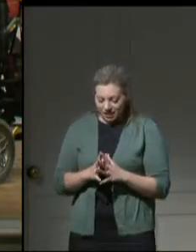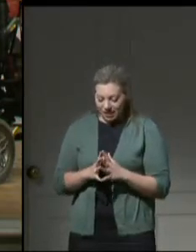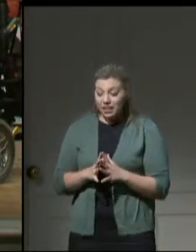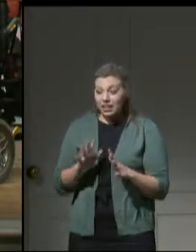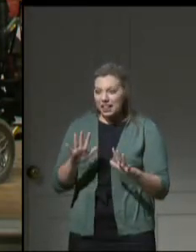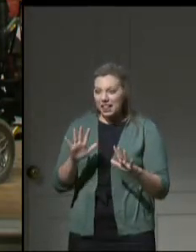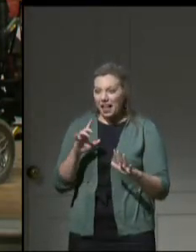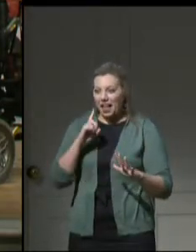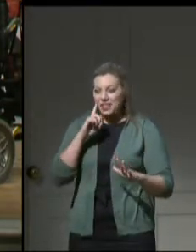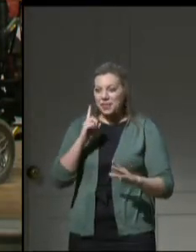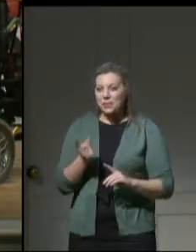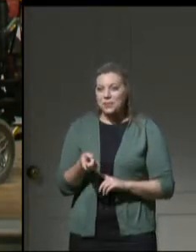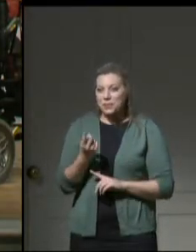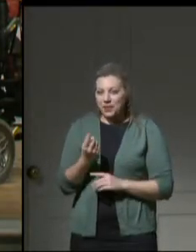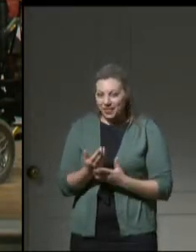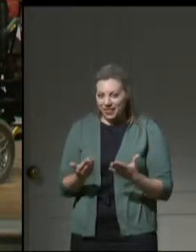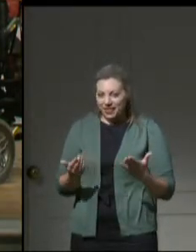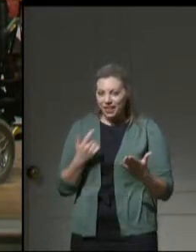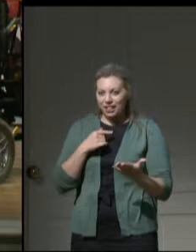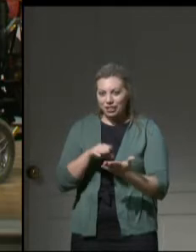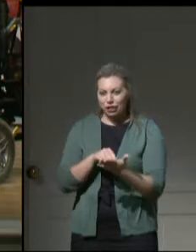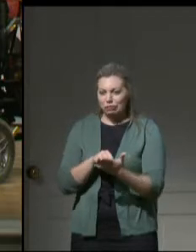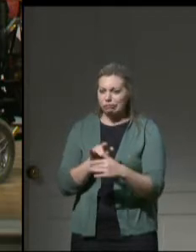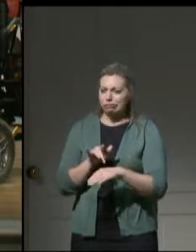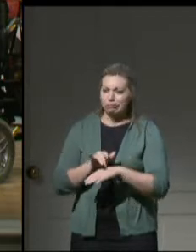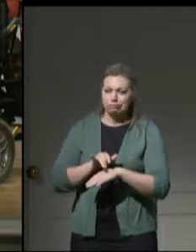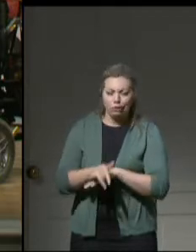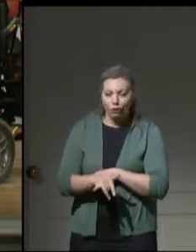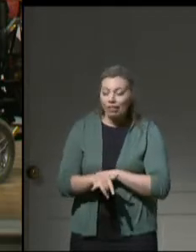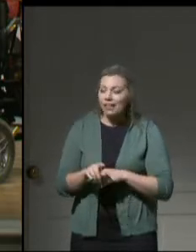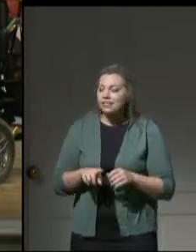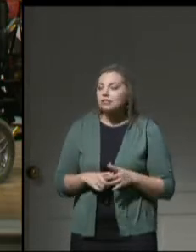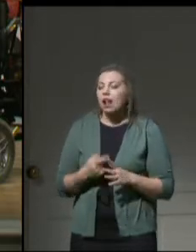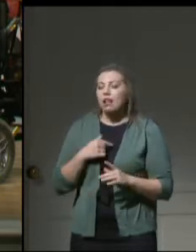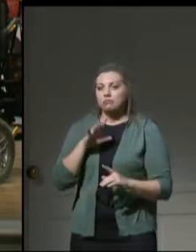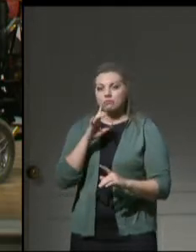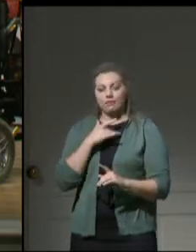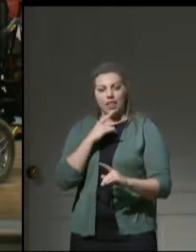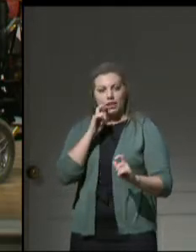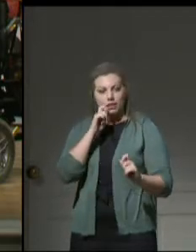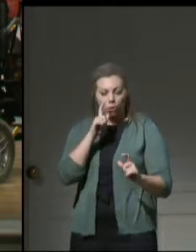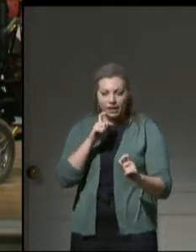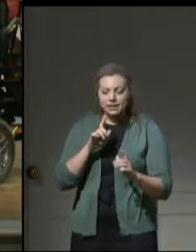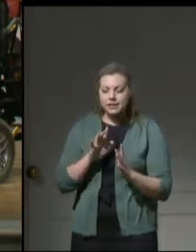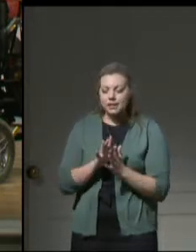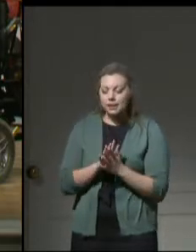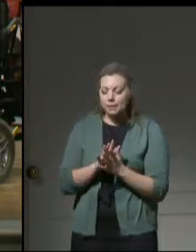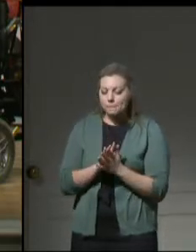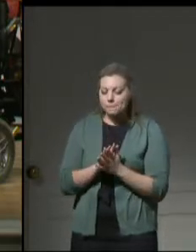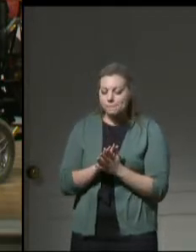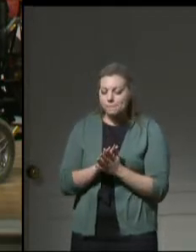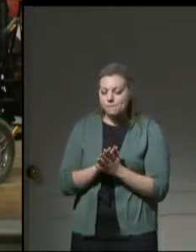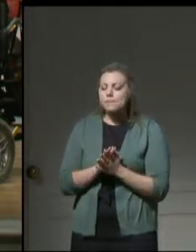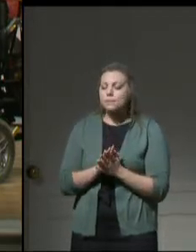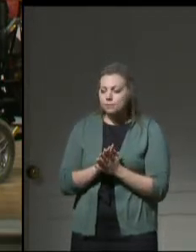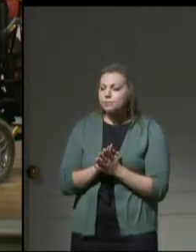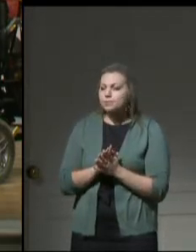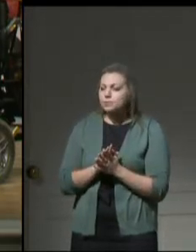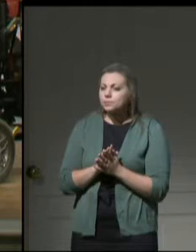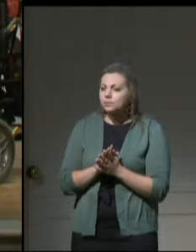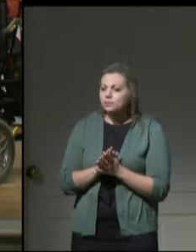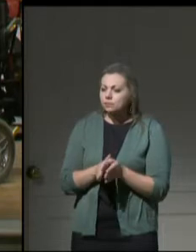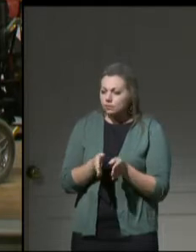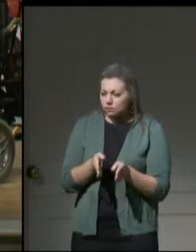I think one of the things that I learned early on that was surprising is just because